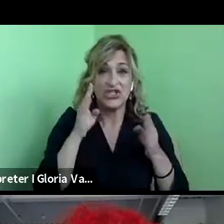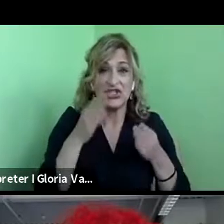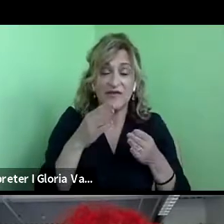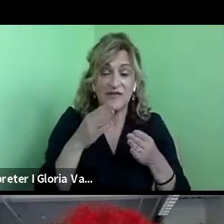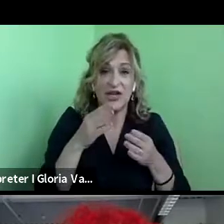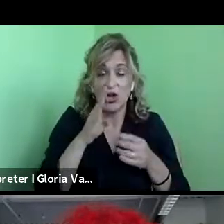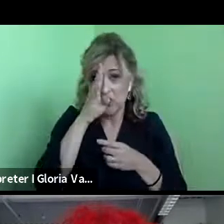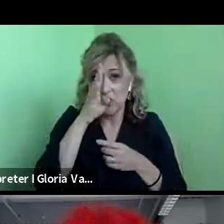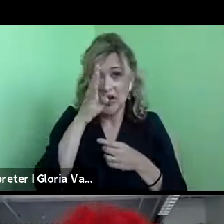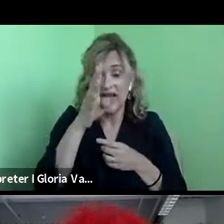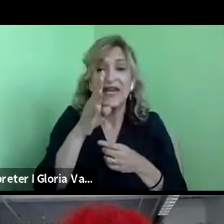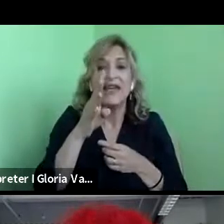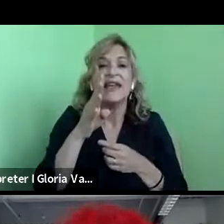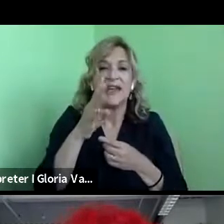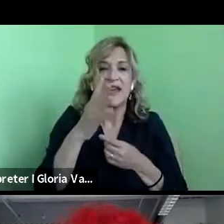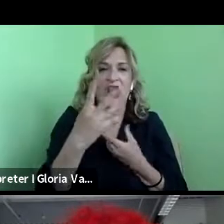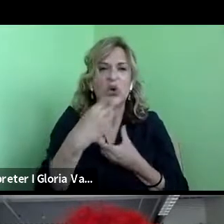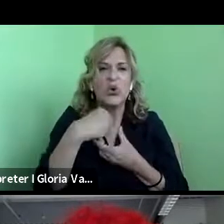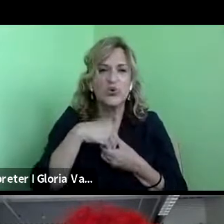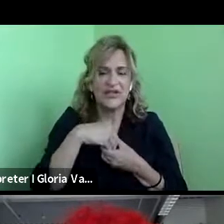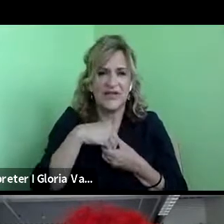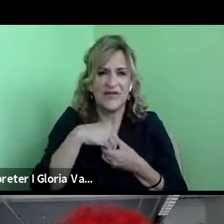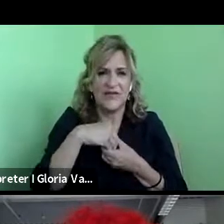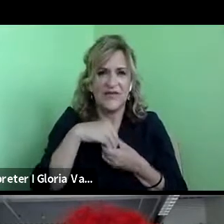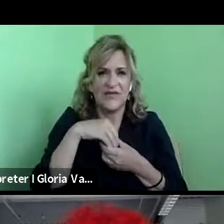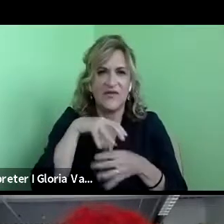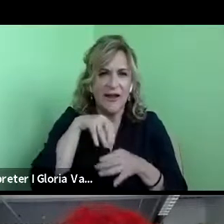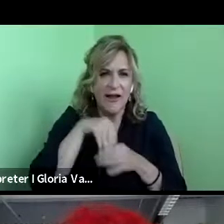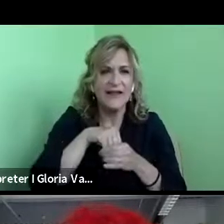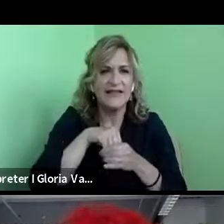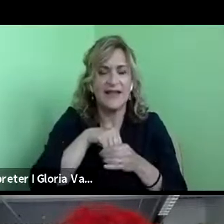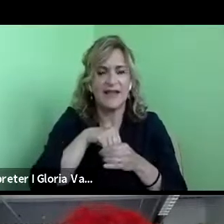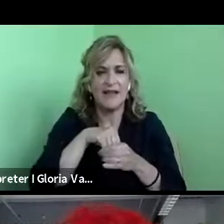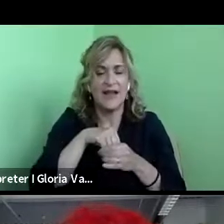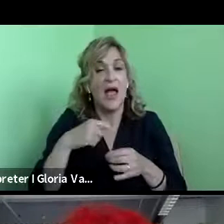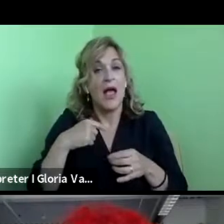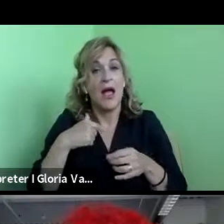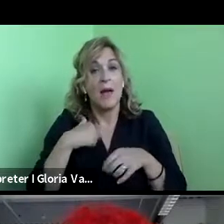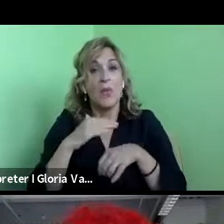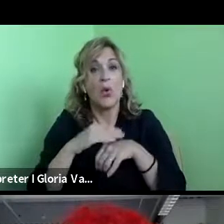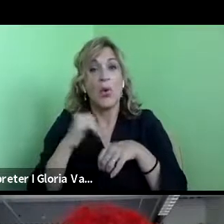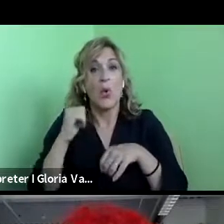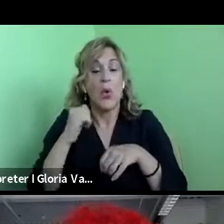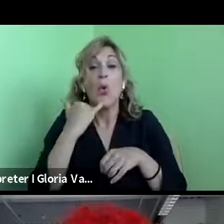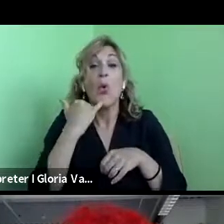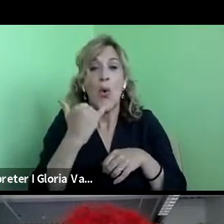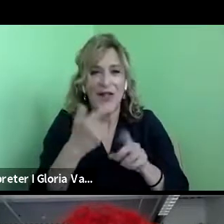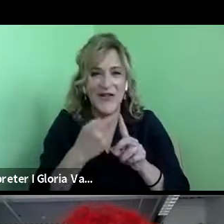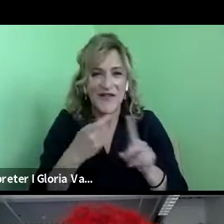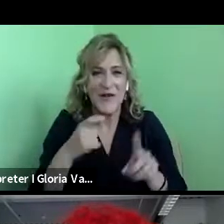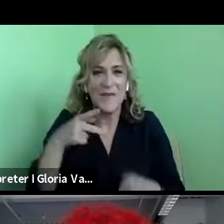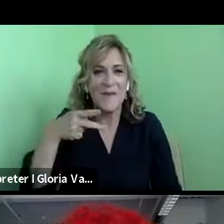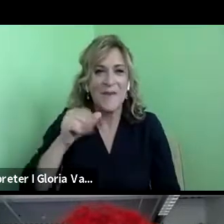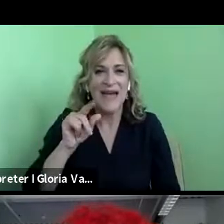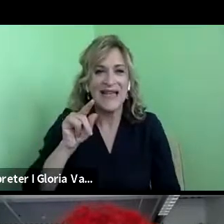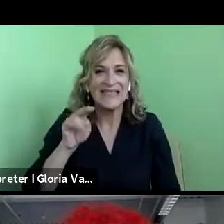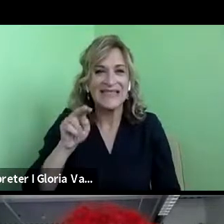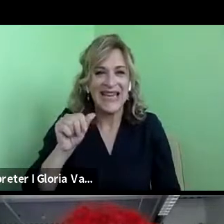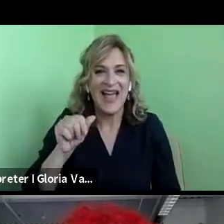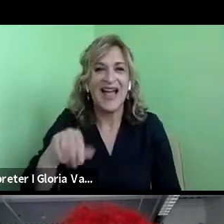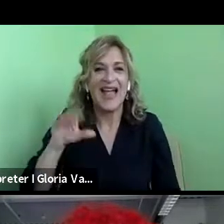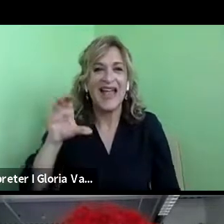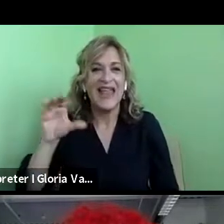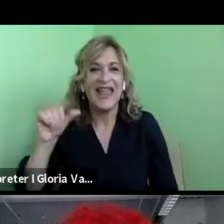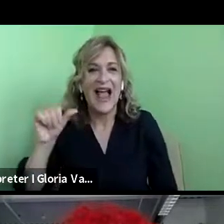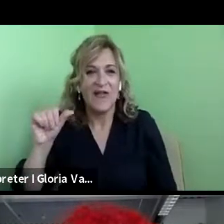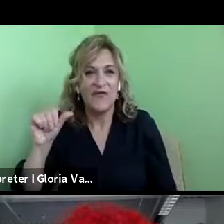creating inclusive content. I'm calling in from Pasadena, California, which is